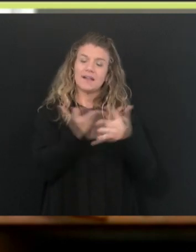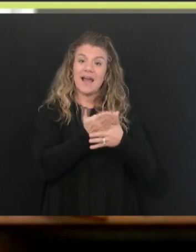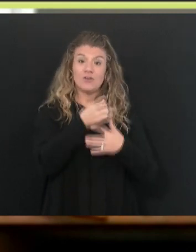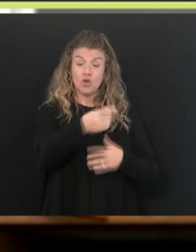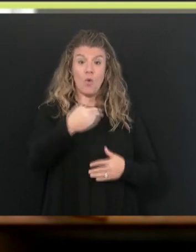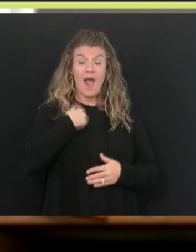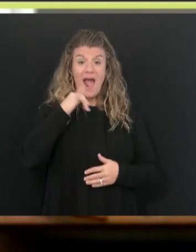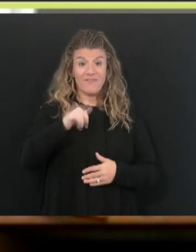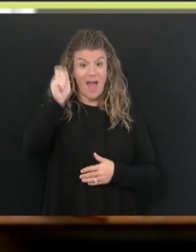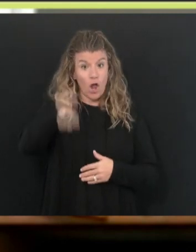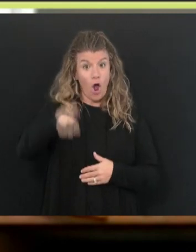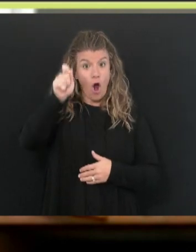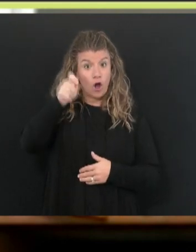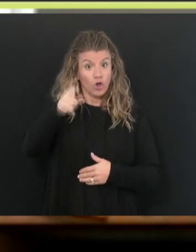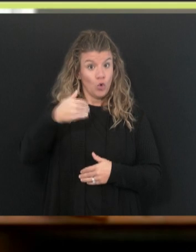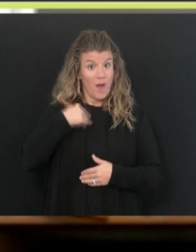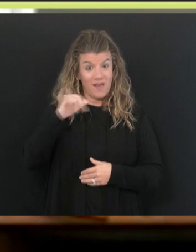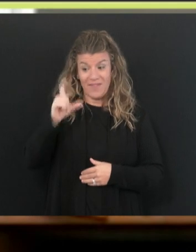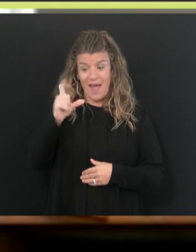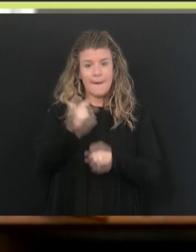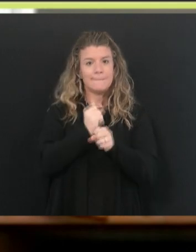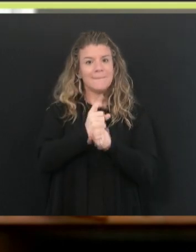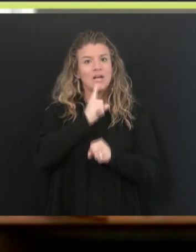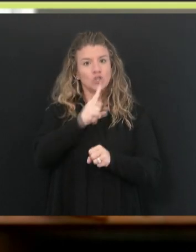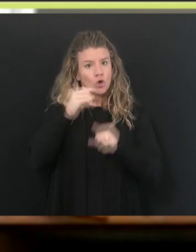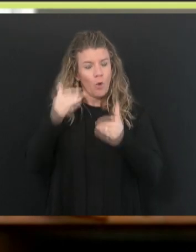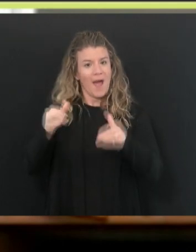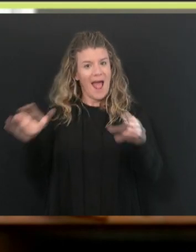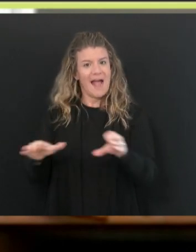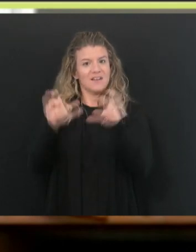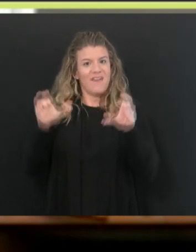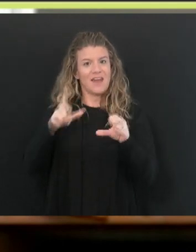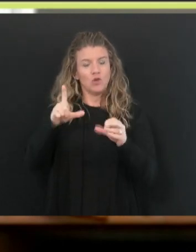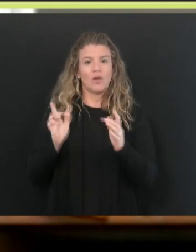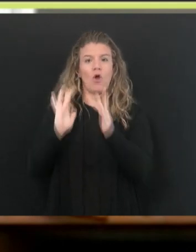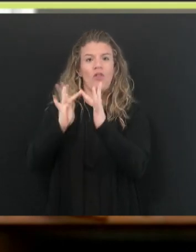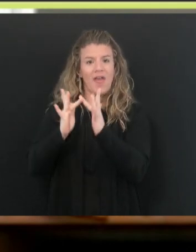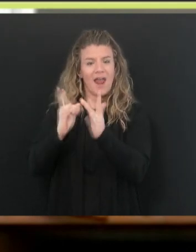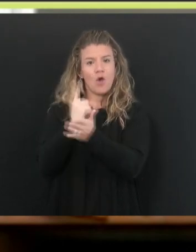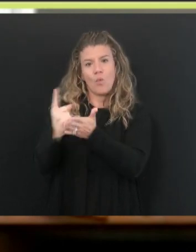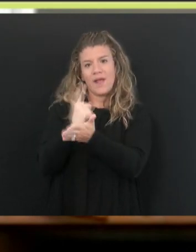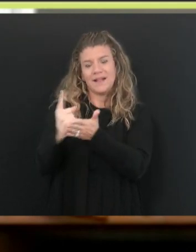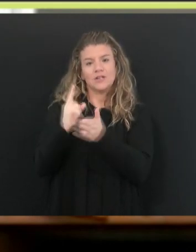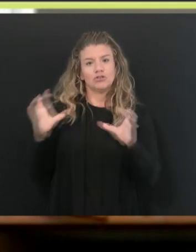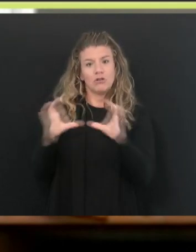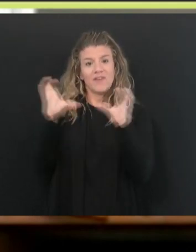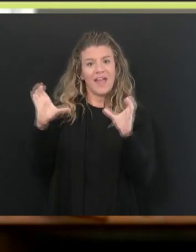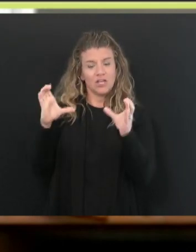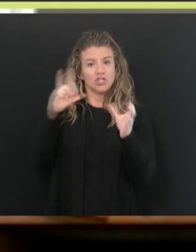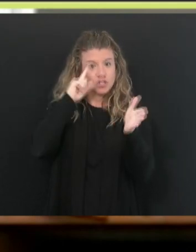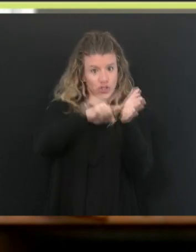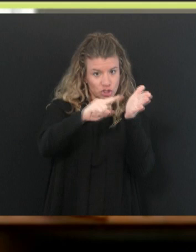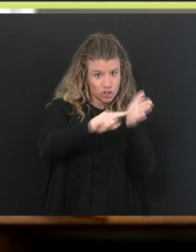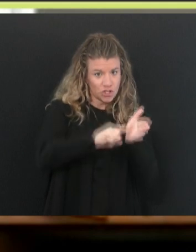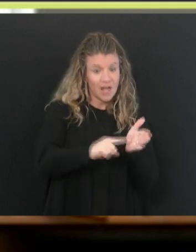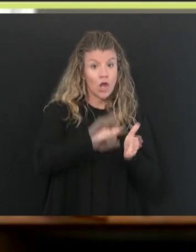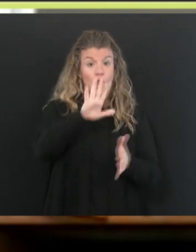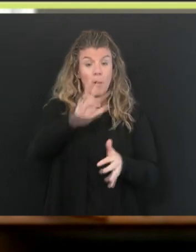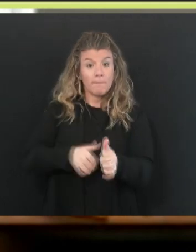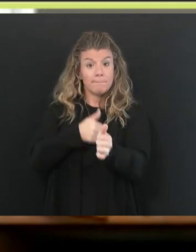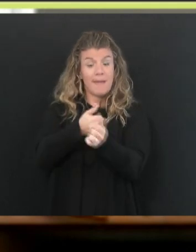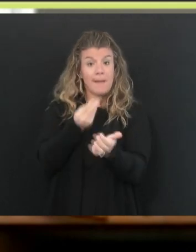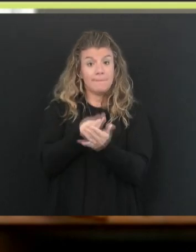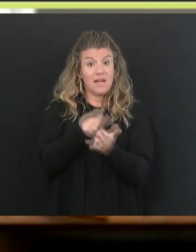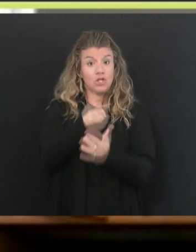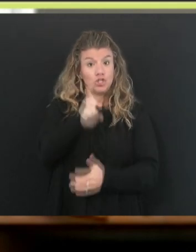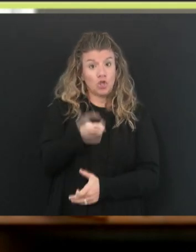card in your hand, make sure you activate it, go online, do your weekly certifications, and your back payment should be on your